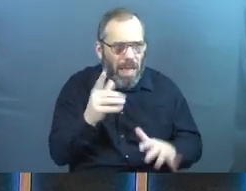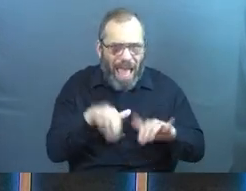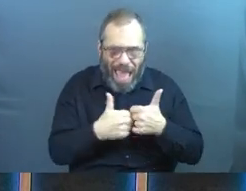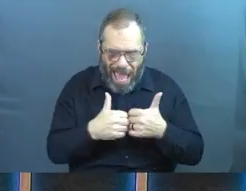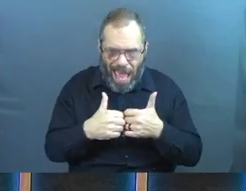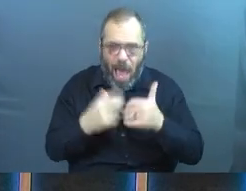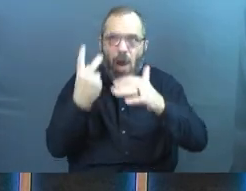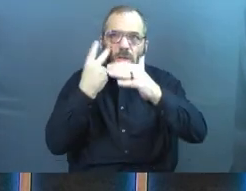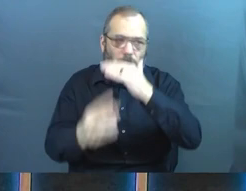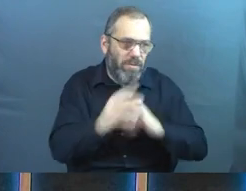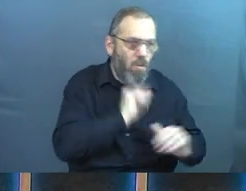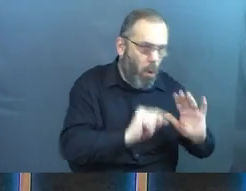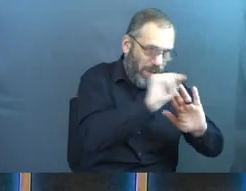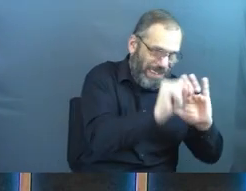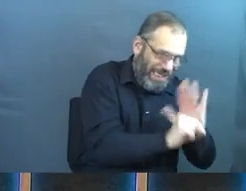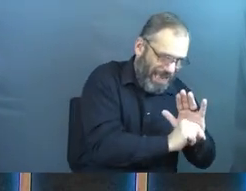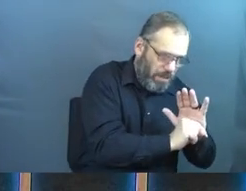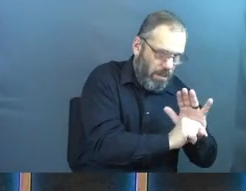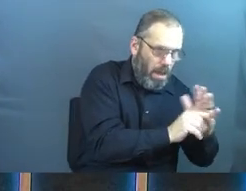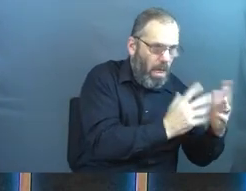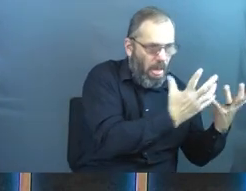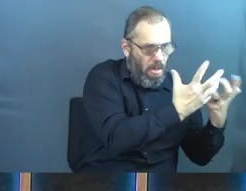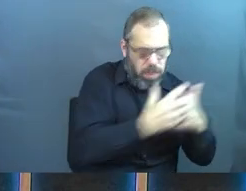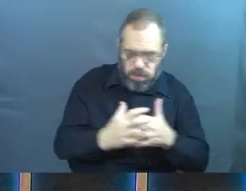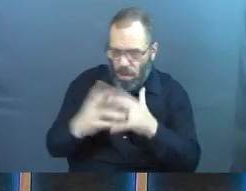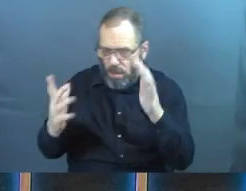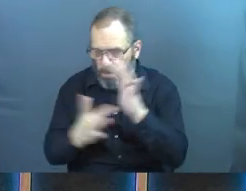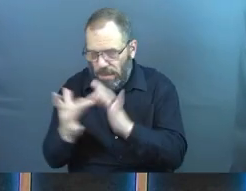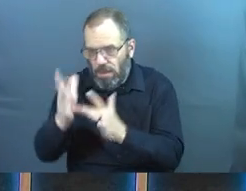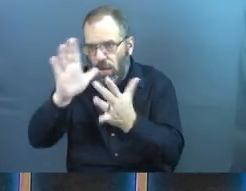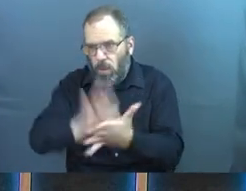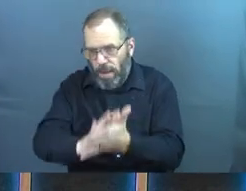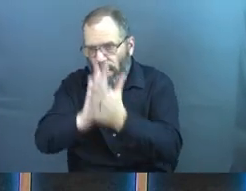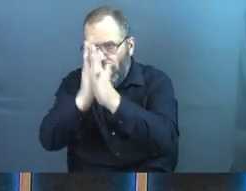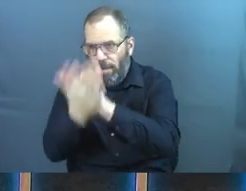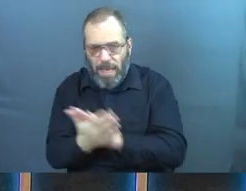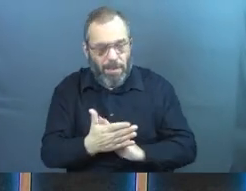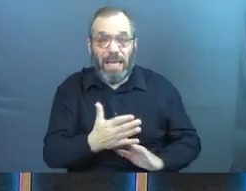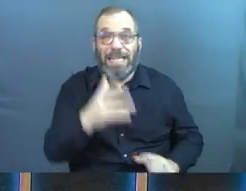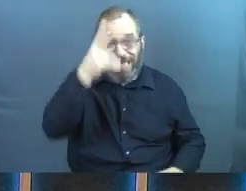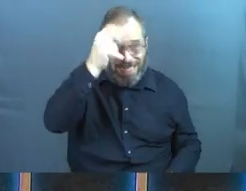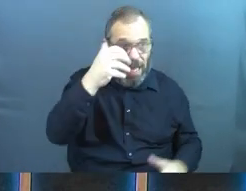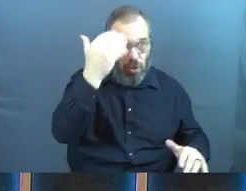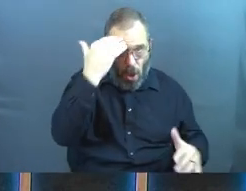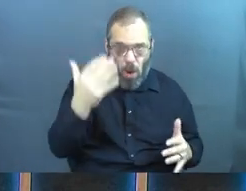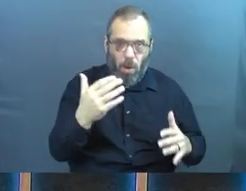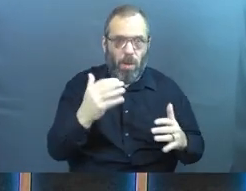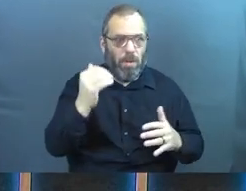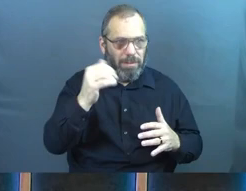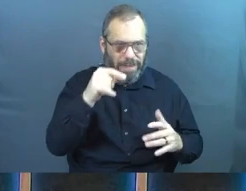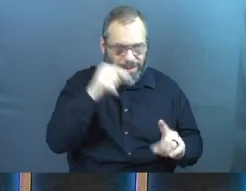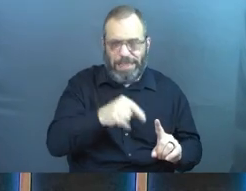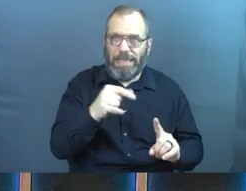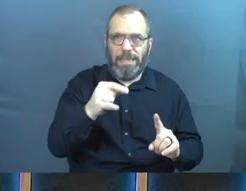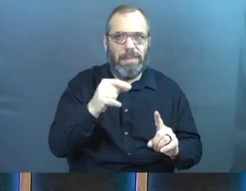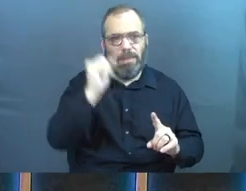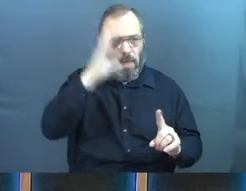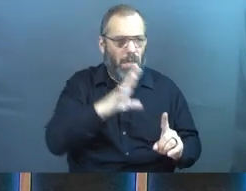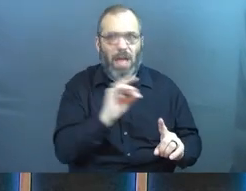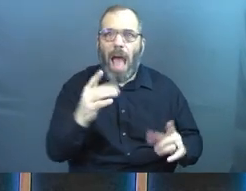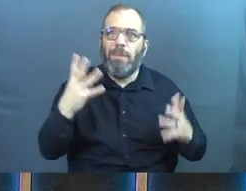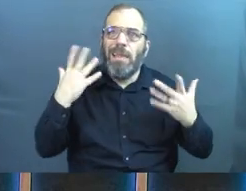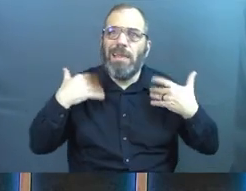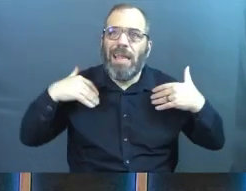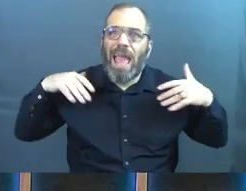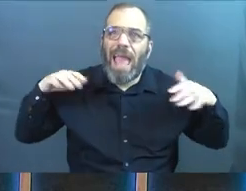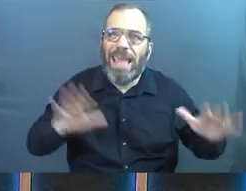how the prophecies of the Old Testament play into who Jesus is going to be. He just knows he's chosen of God. I mean,